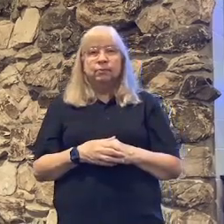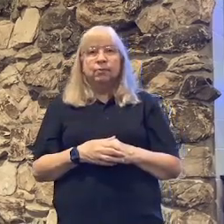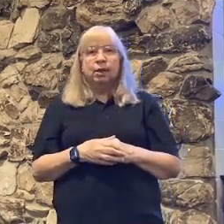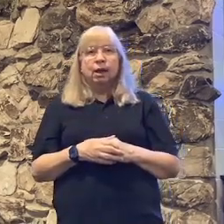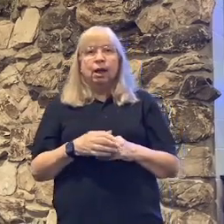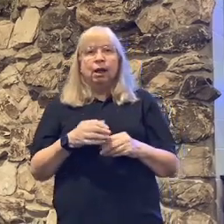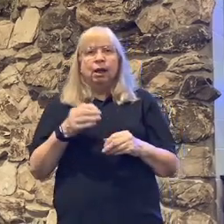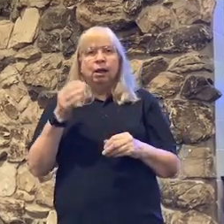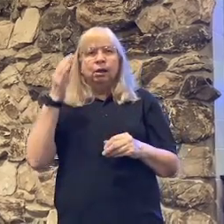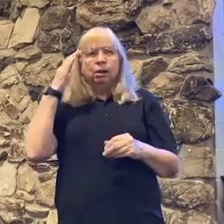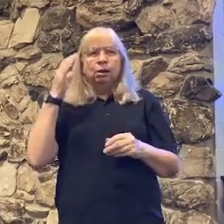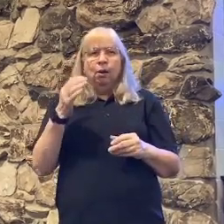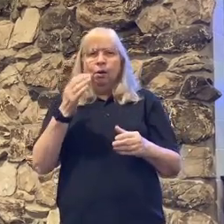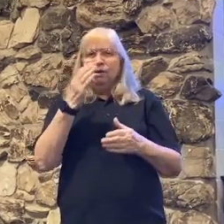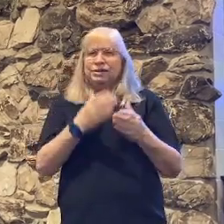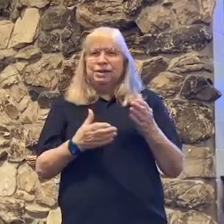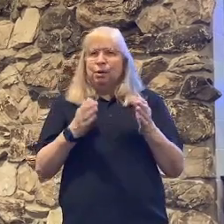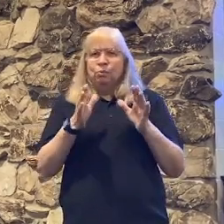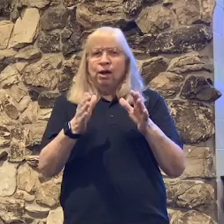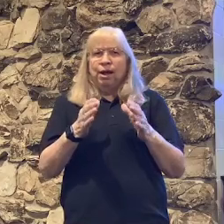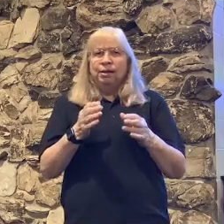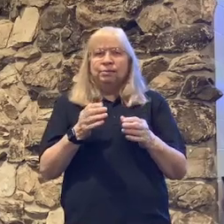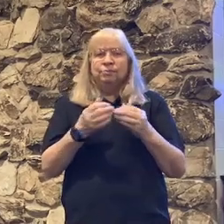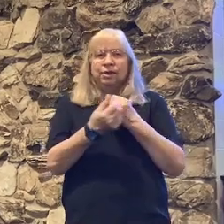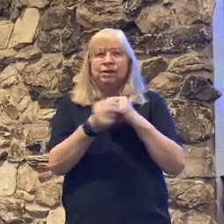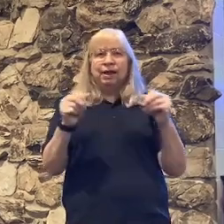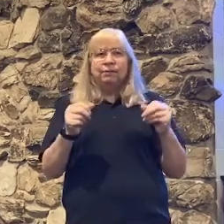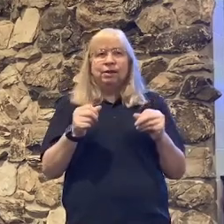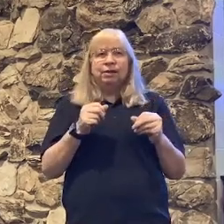And you know, in some ways, safety is an issue for us as well.